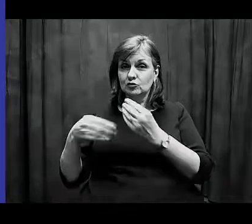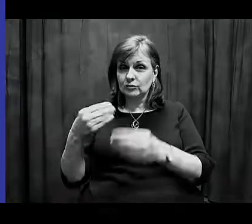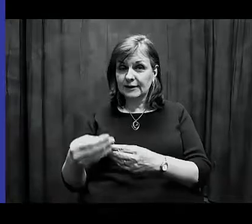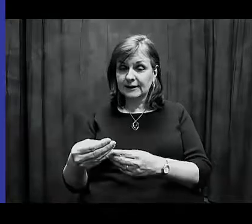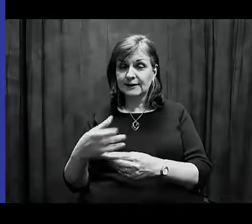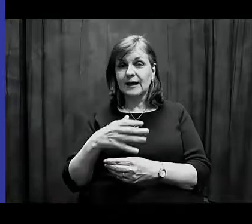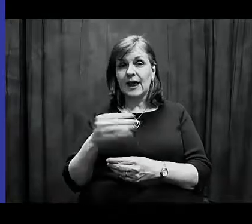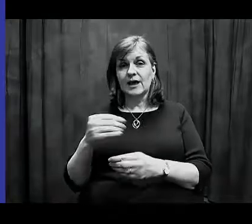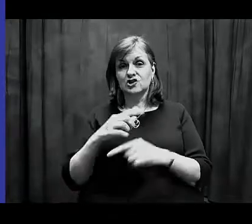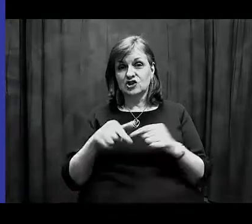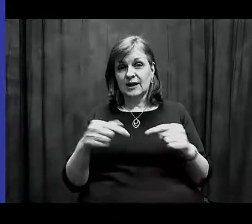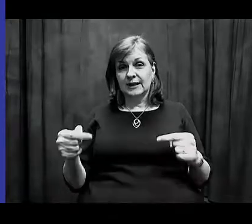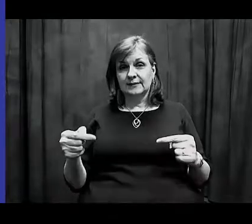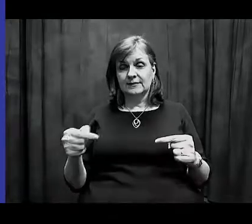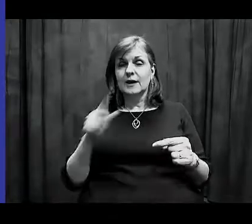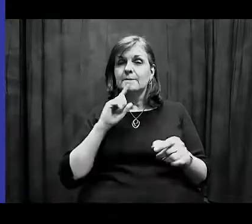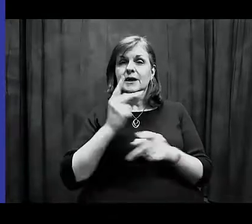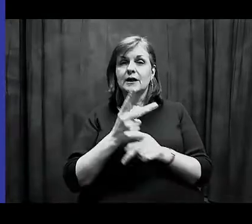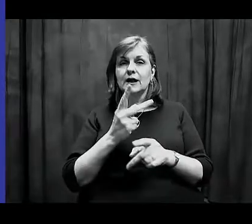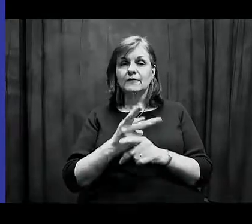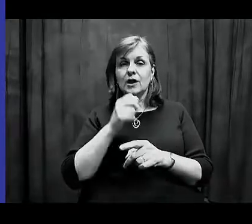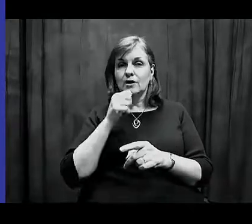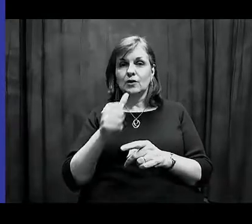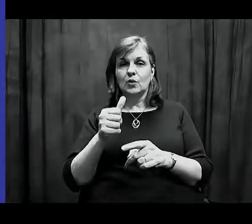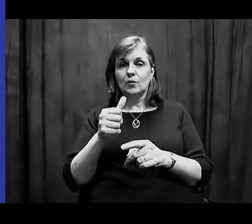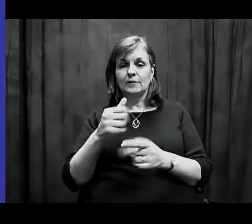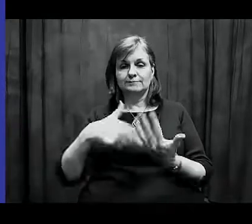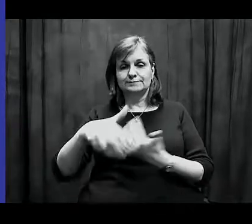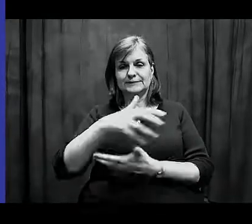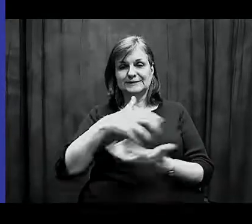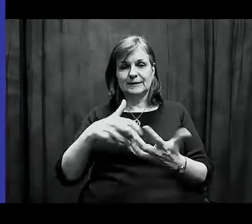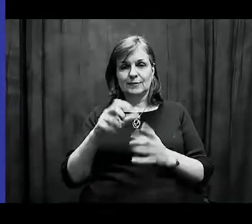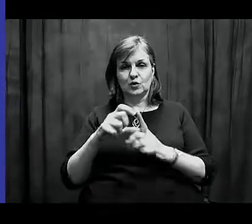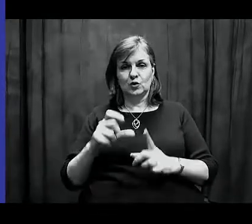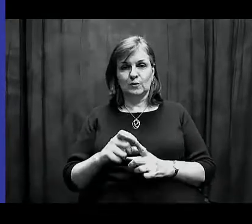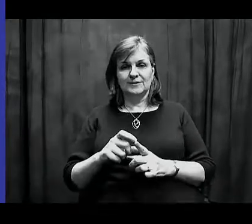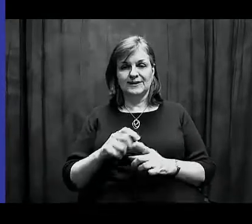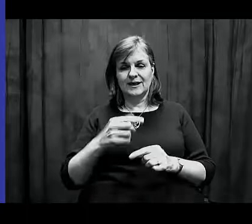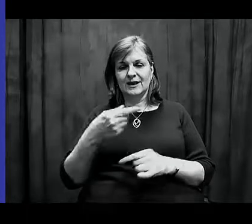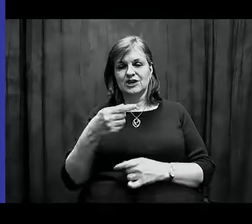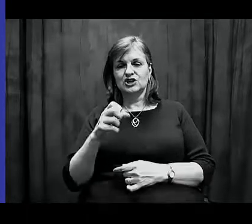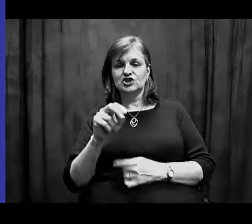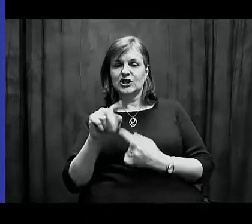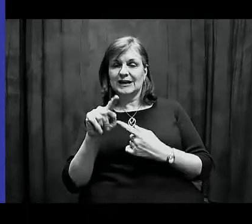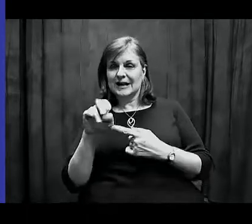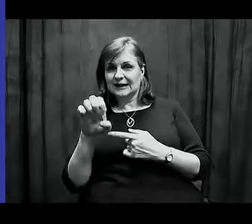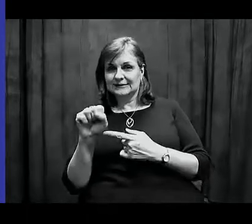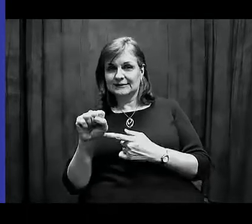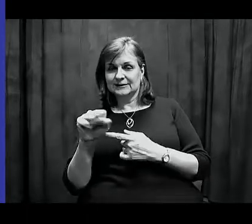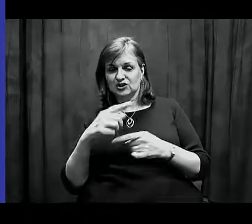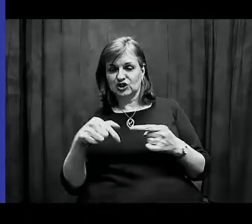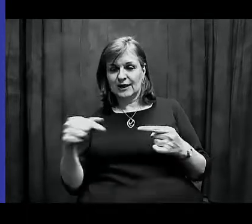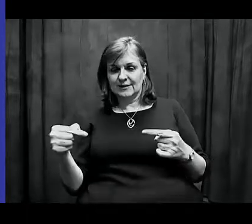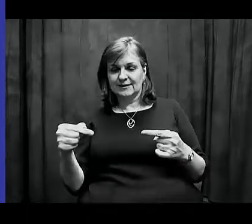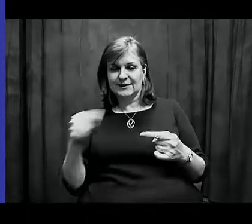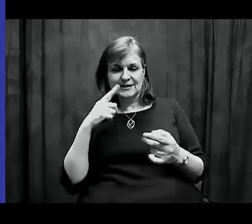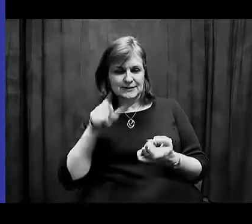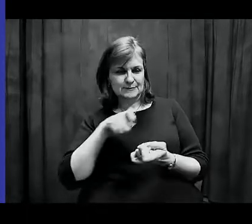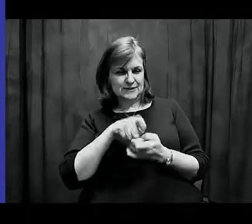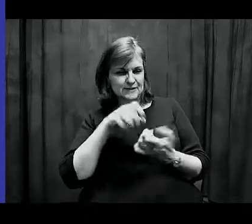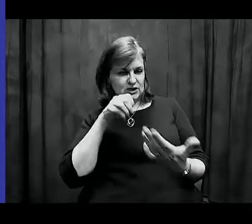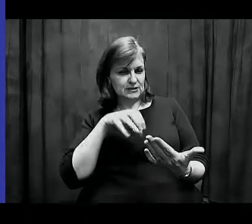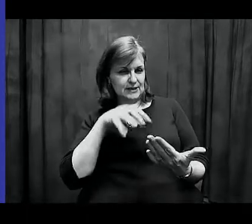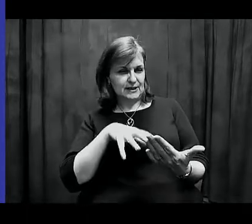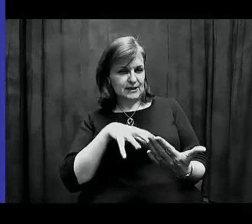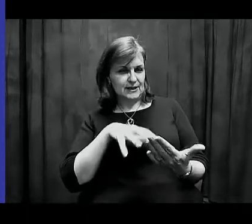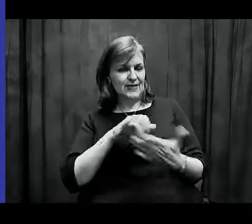So when we talk about heredity and genetics, we have to be careful that we don't use these terms interchangeably. Genetics is